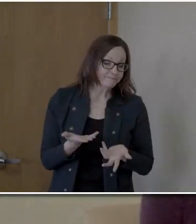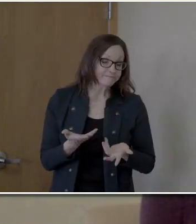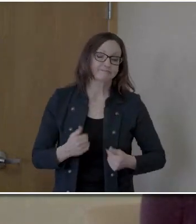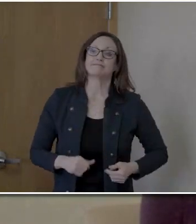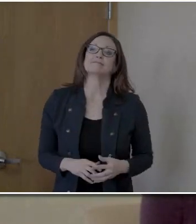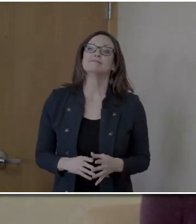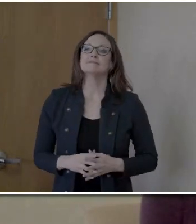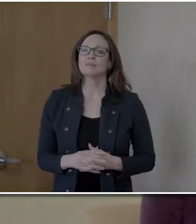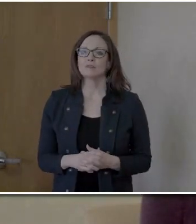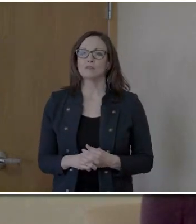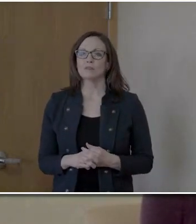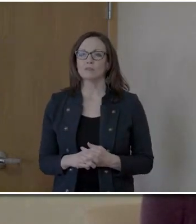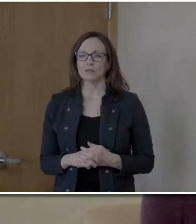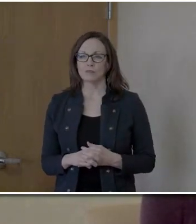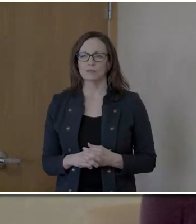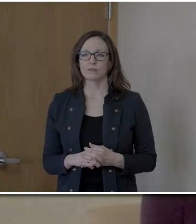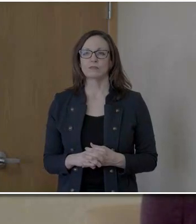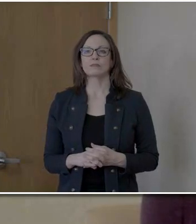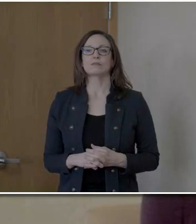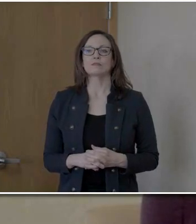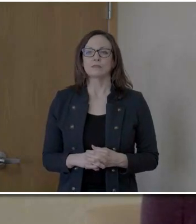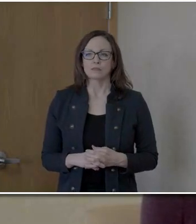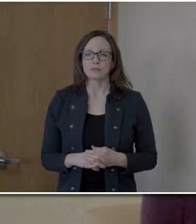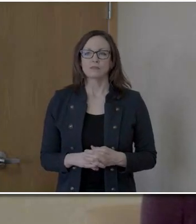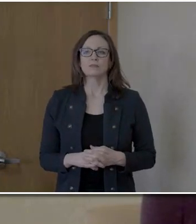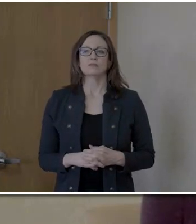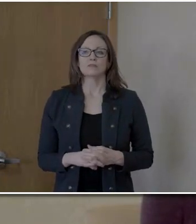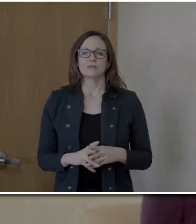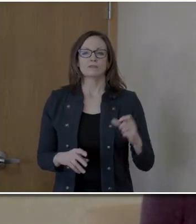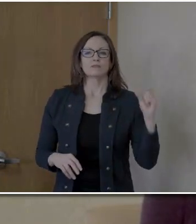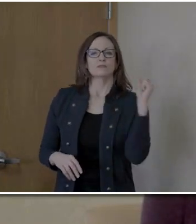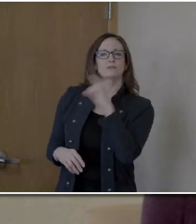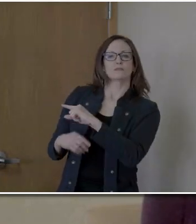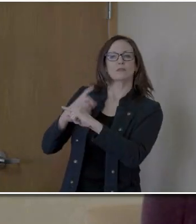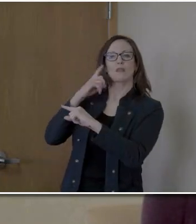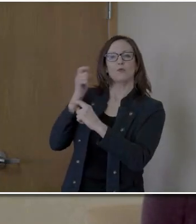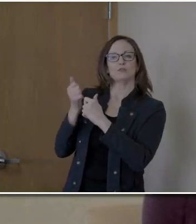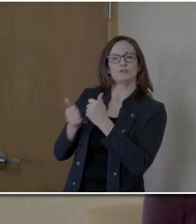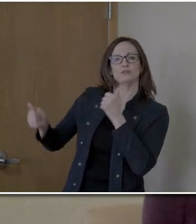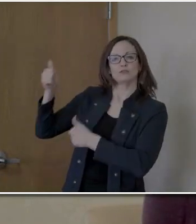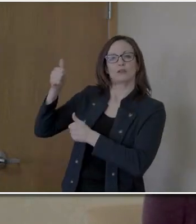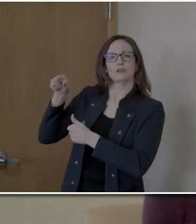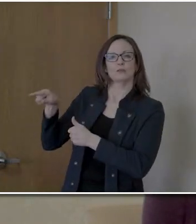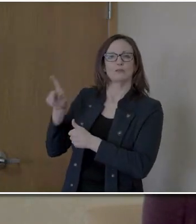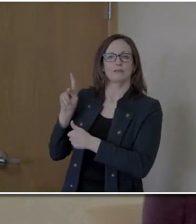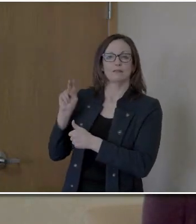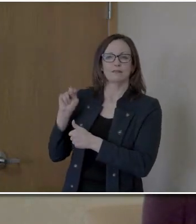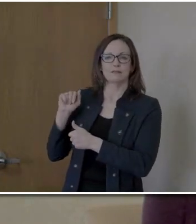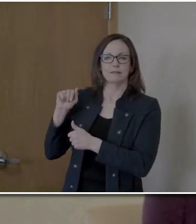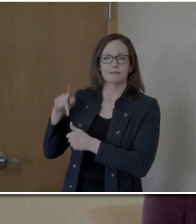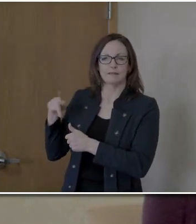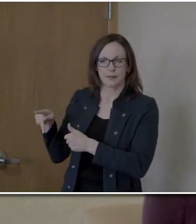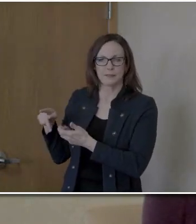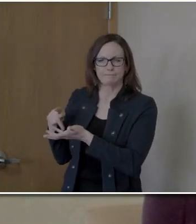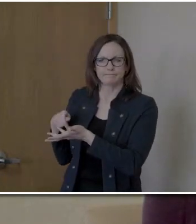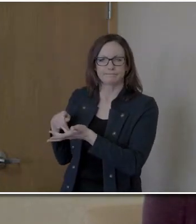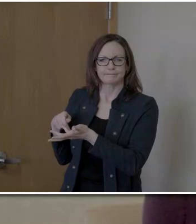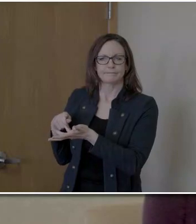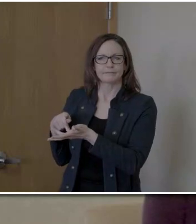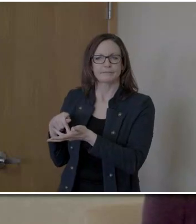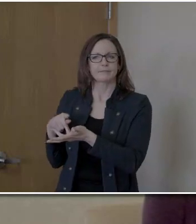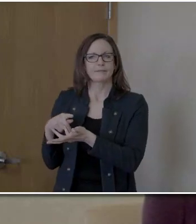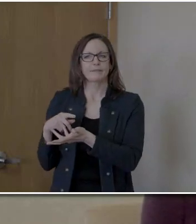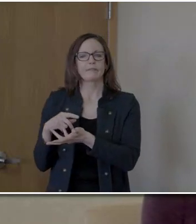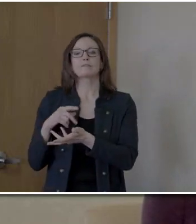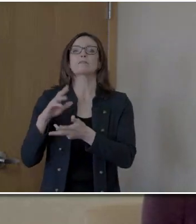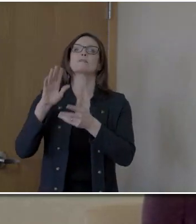5 guardsmen that had experienced symptoms of COVID-19 after serving as poll workers, 1 had been tested and that